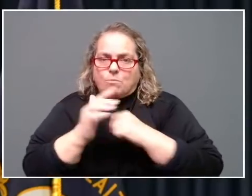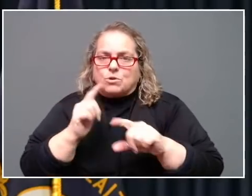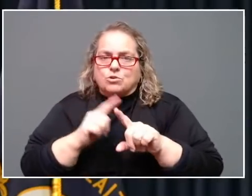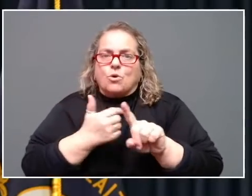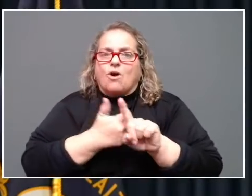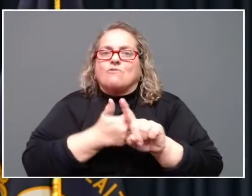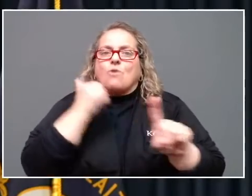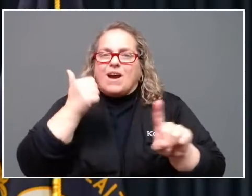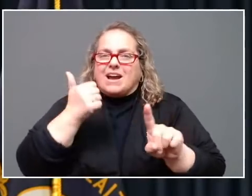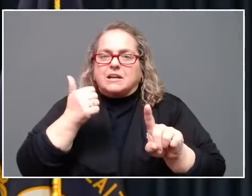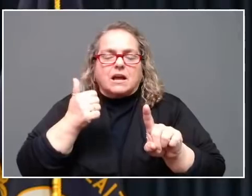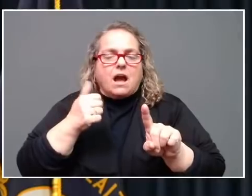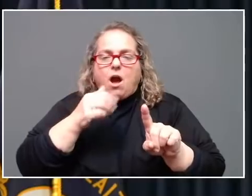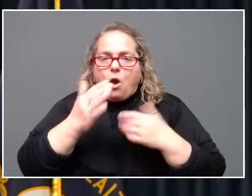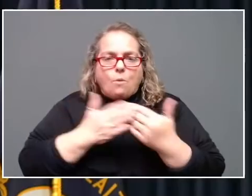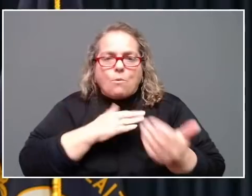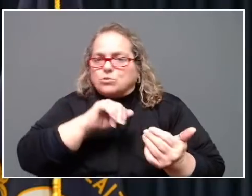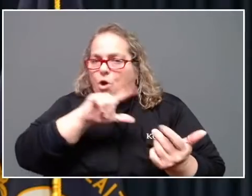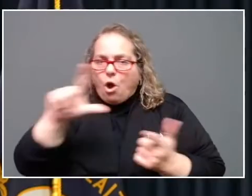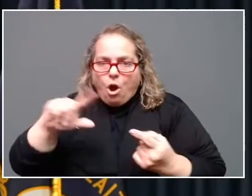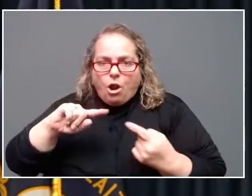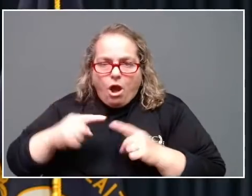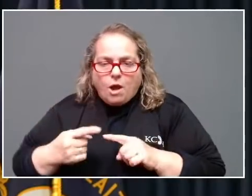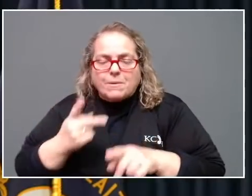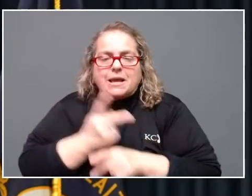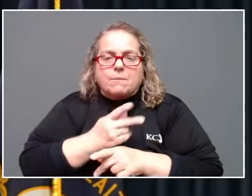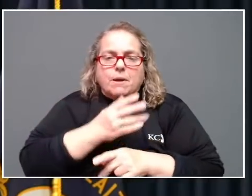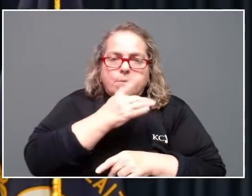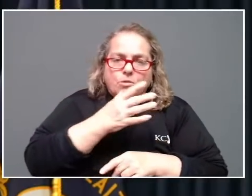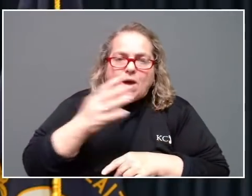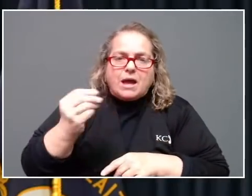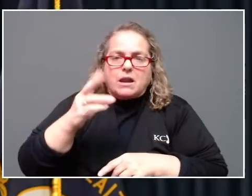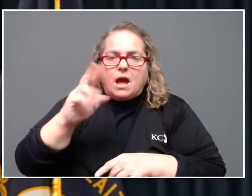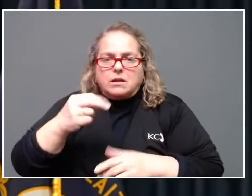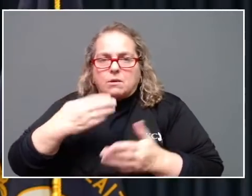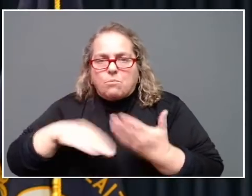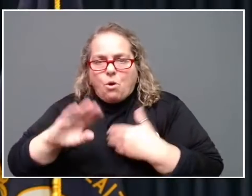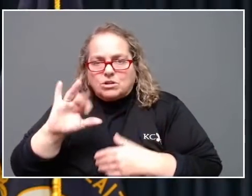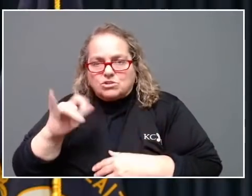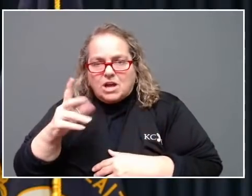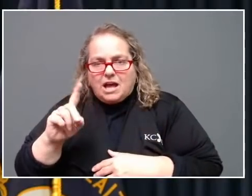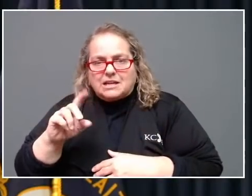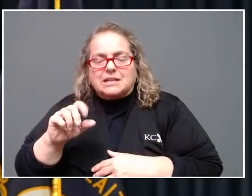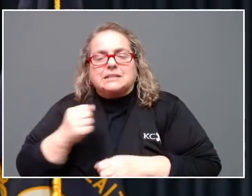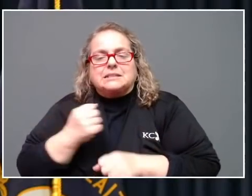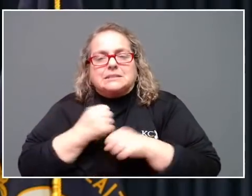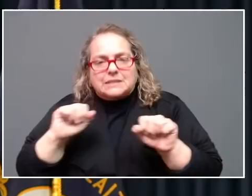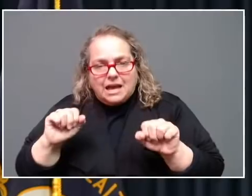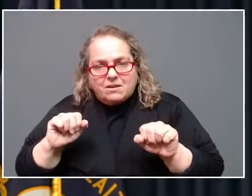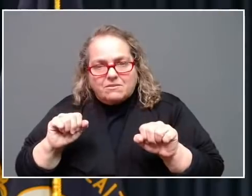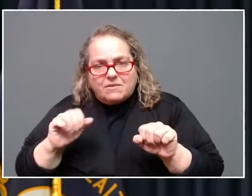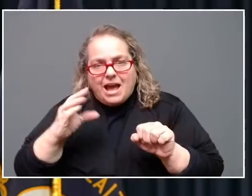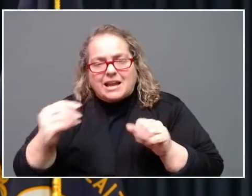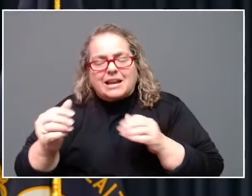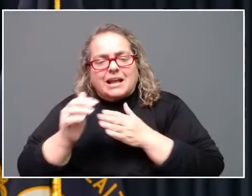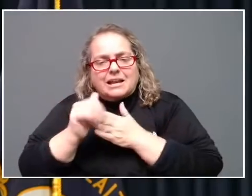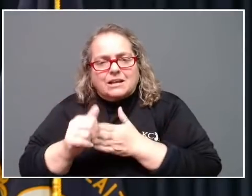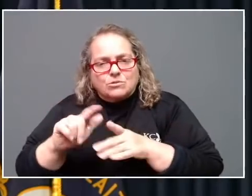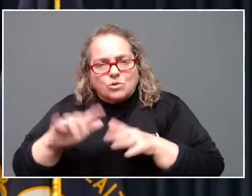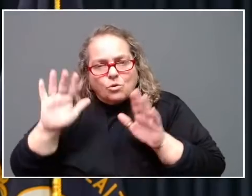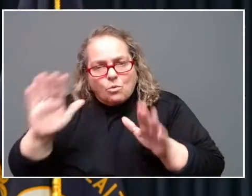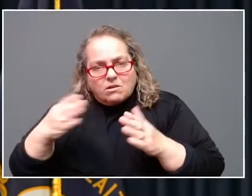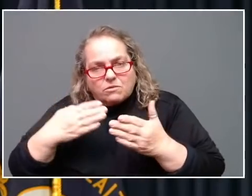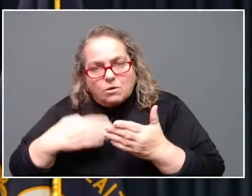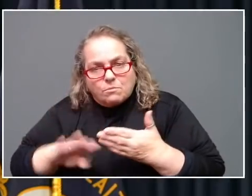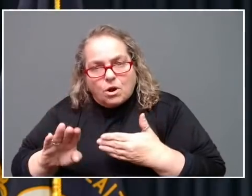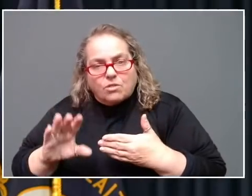those harms and keep the mother and the unborn child safe, and hopefully lead to a wonderful birth and a